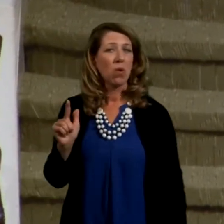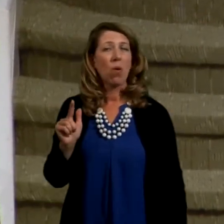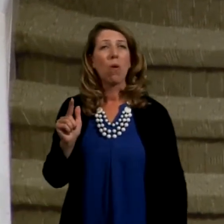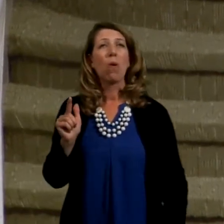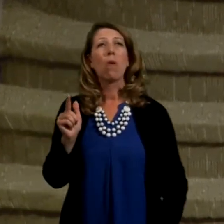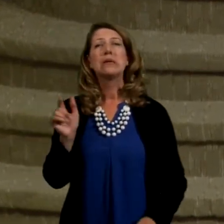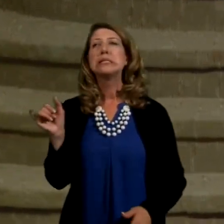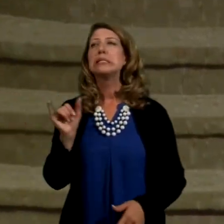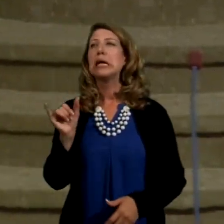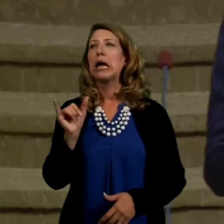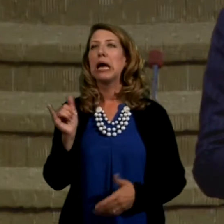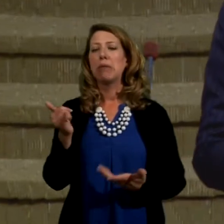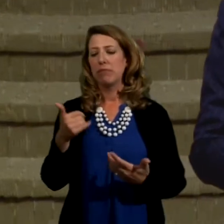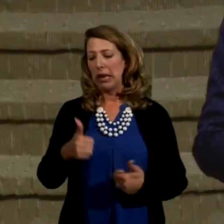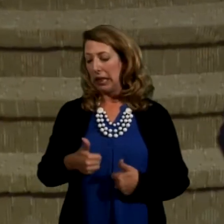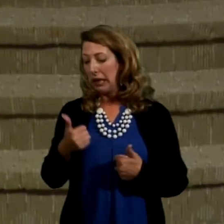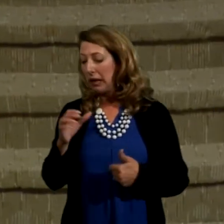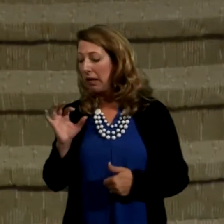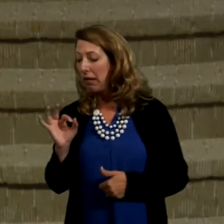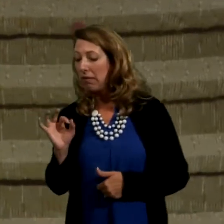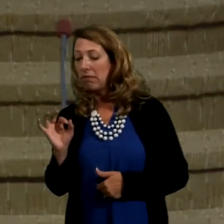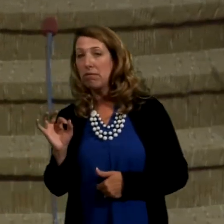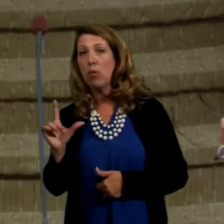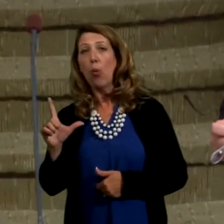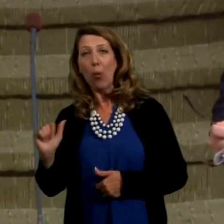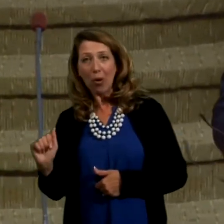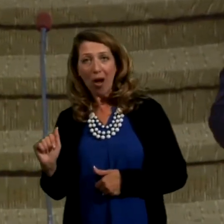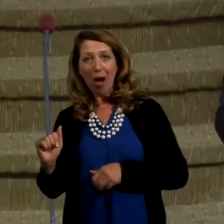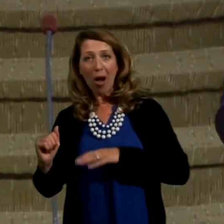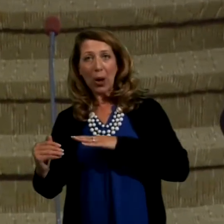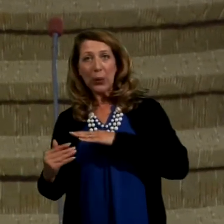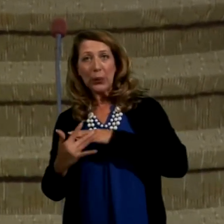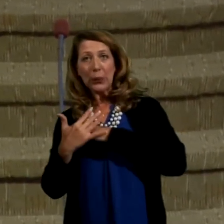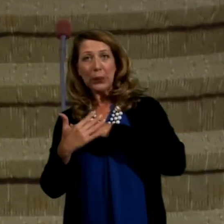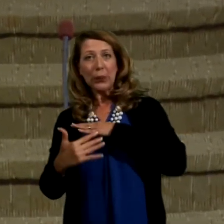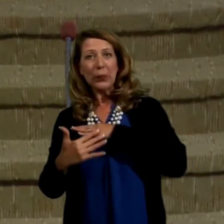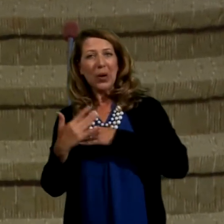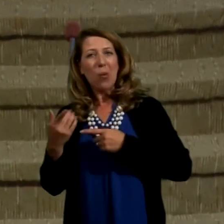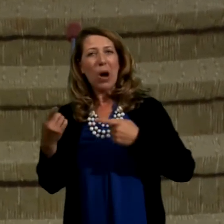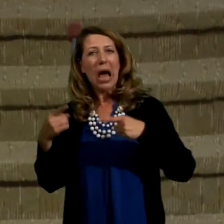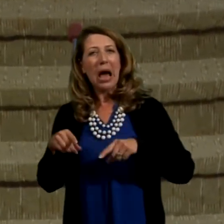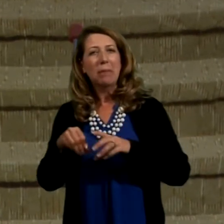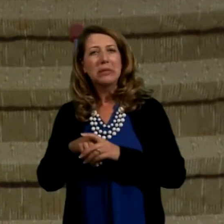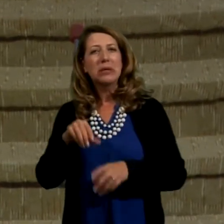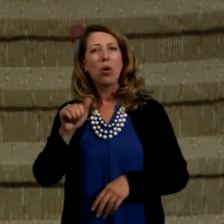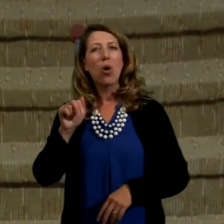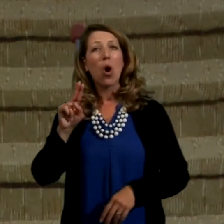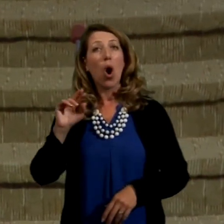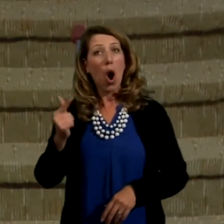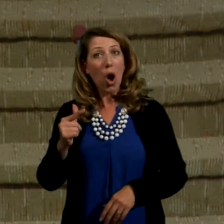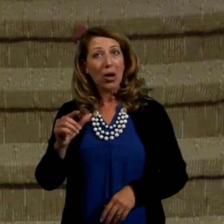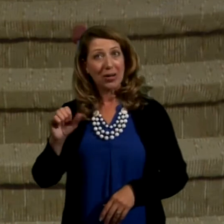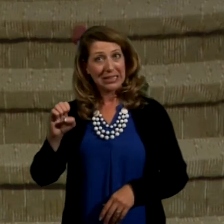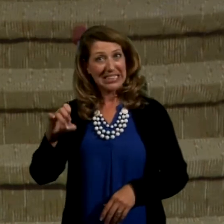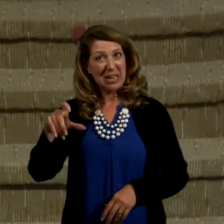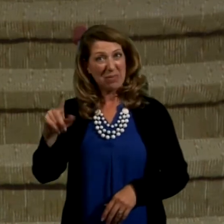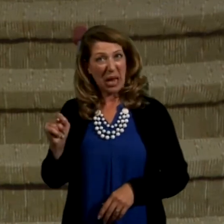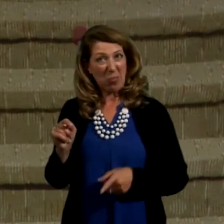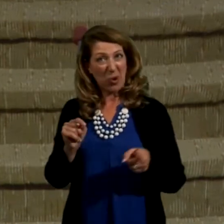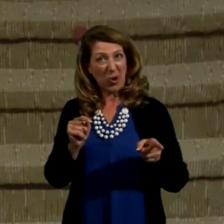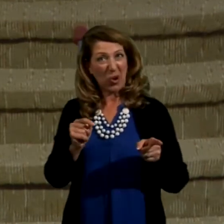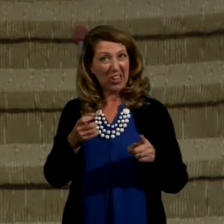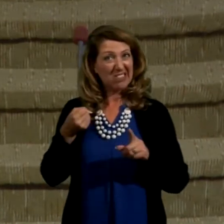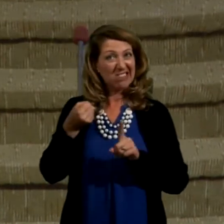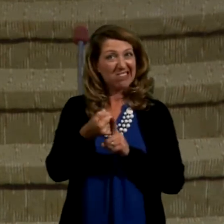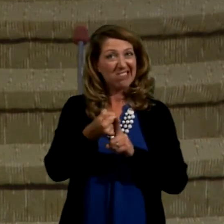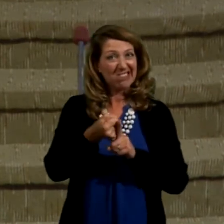live in Florida, the Gulf Shores, during the fall of the year, what happens in August and September? We just found out that Ian happens,